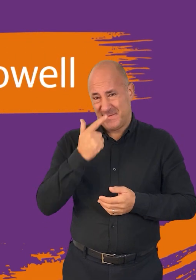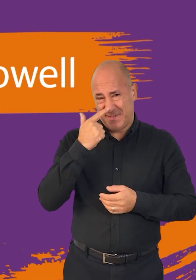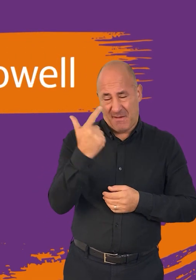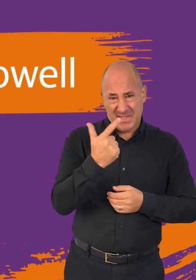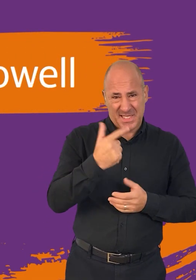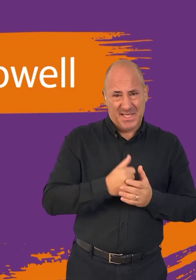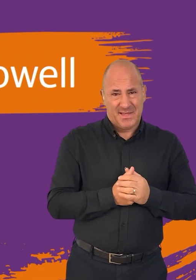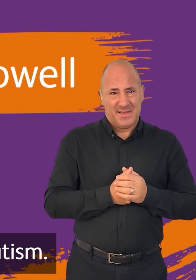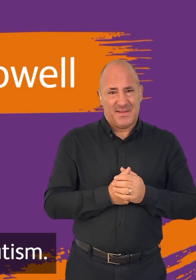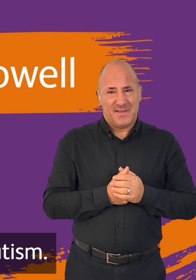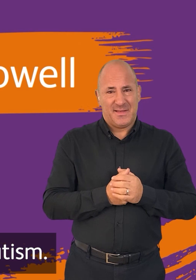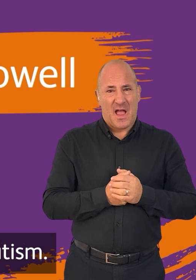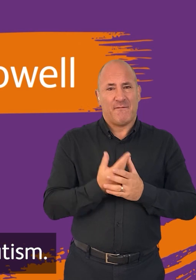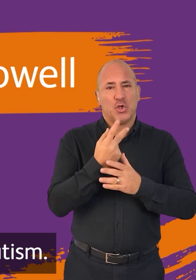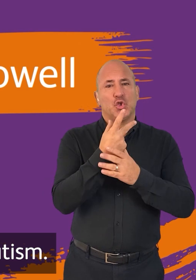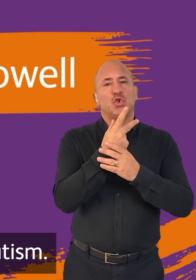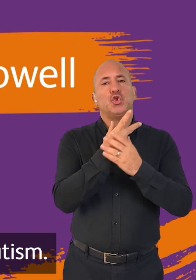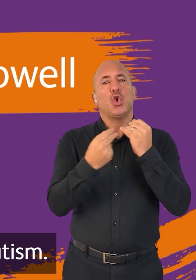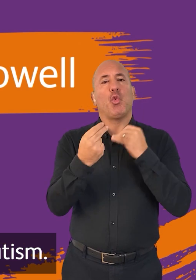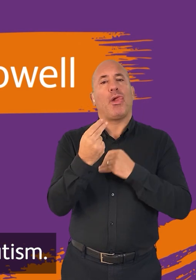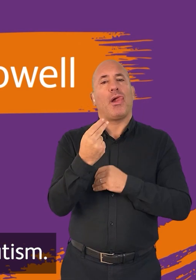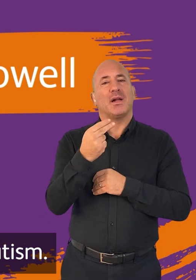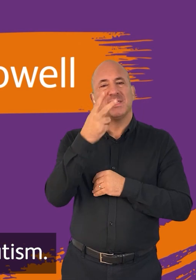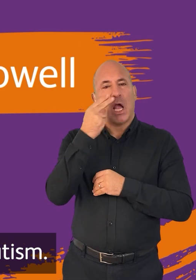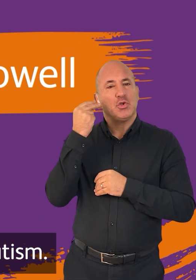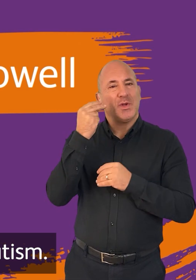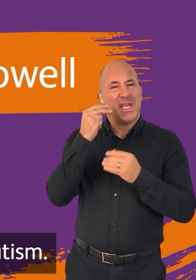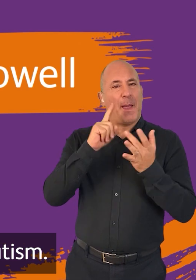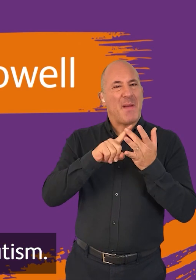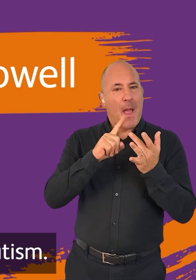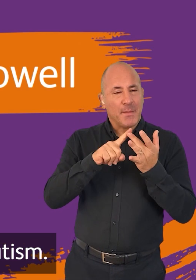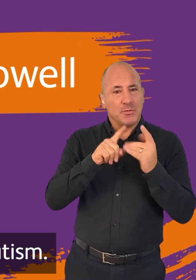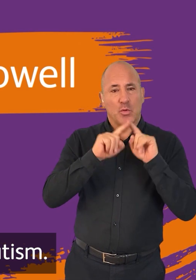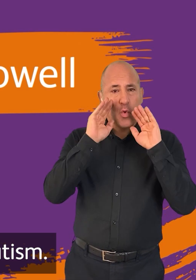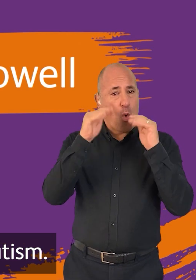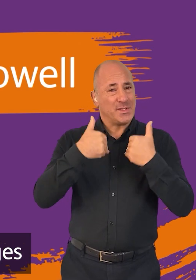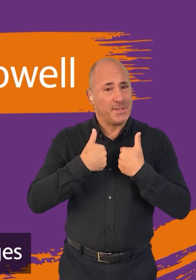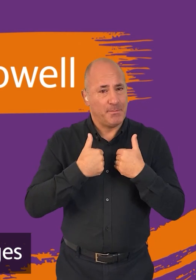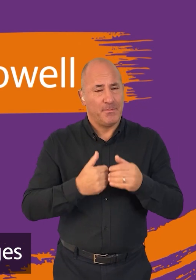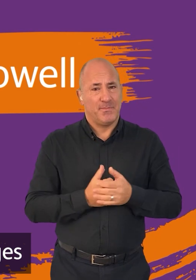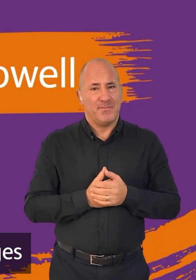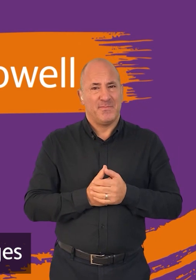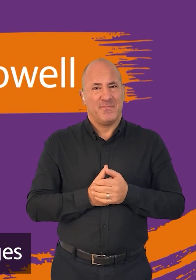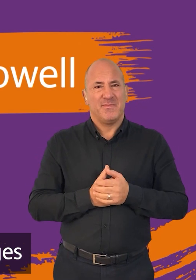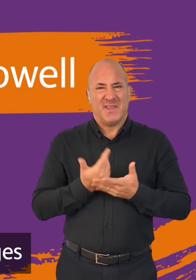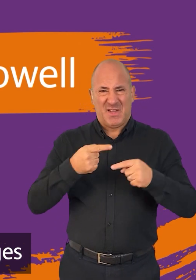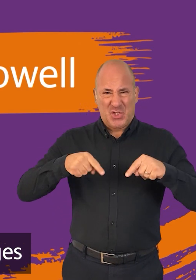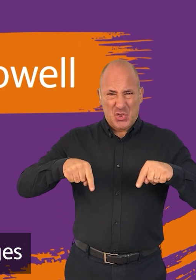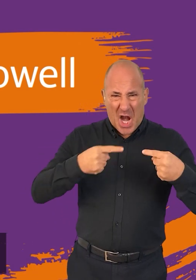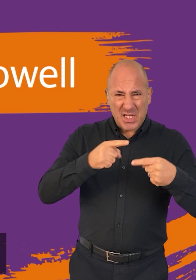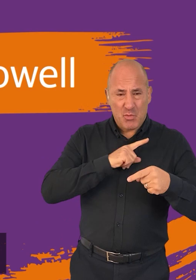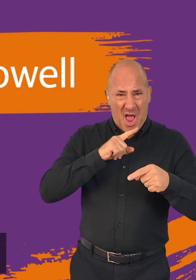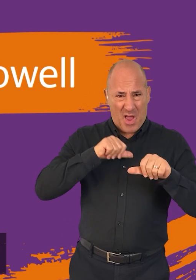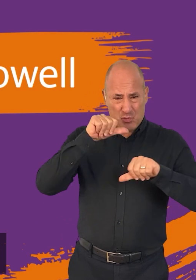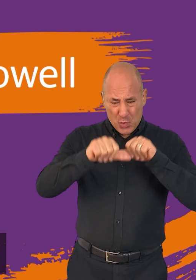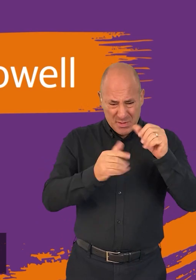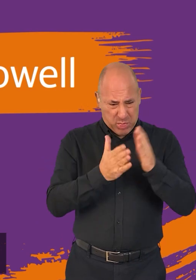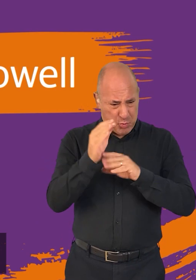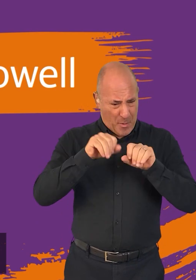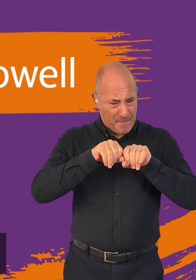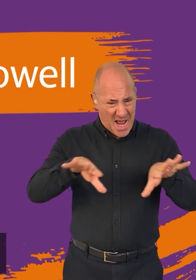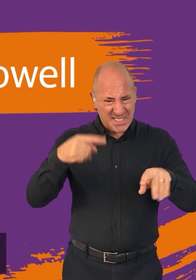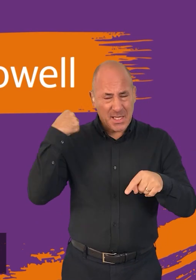Sam is 17 years old and has dual sensory impairment and autism. Despite the challenges with the changes to his routine